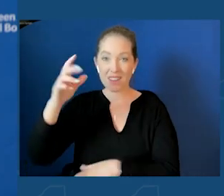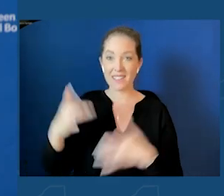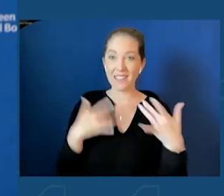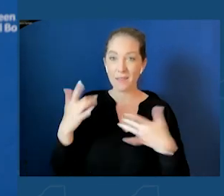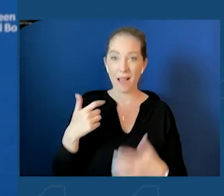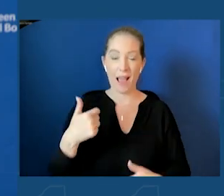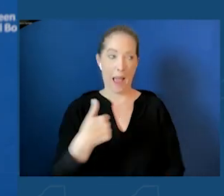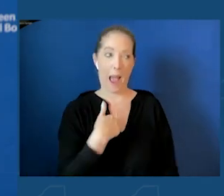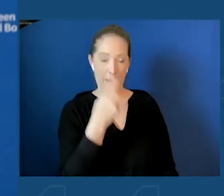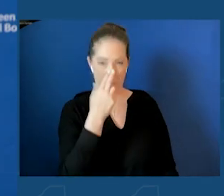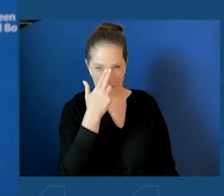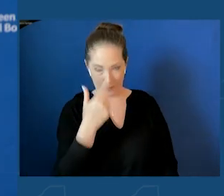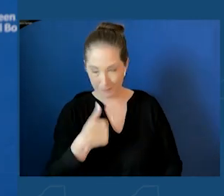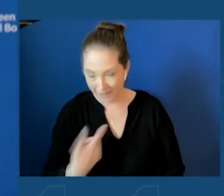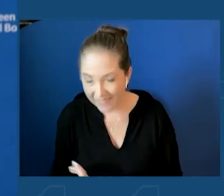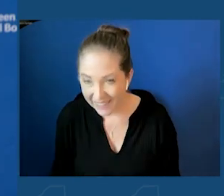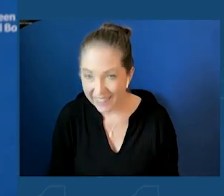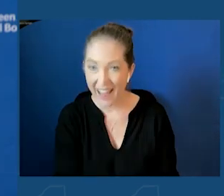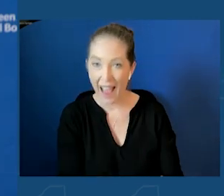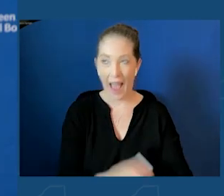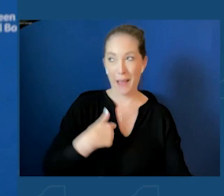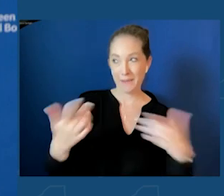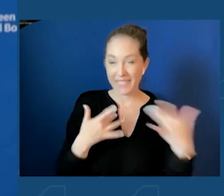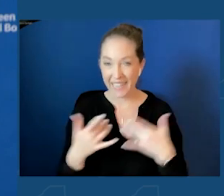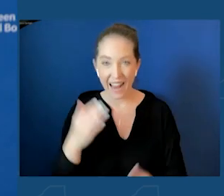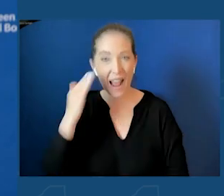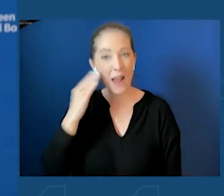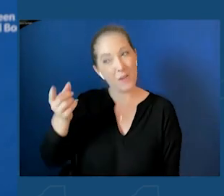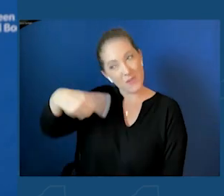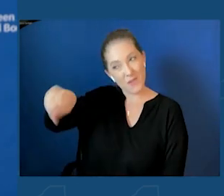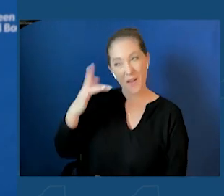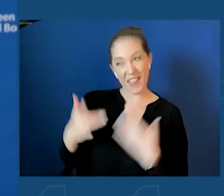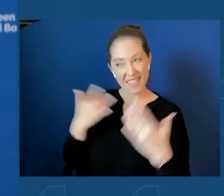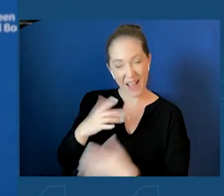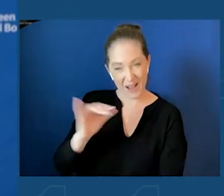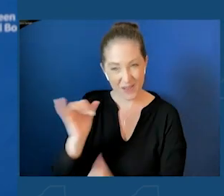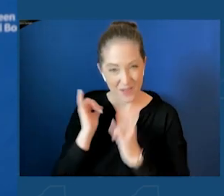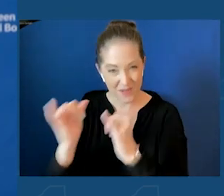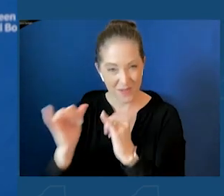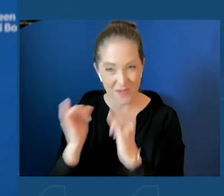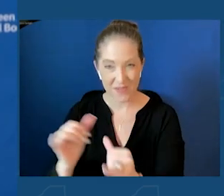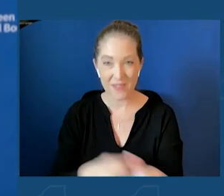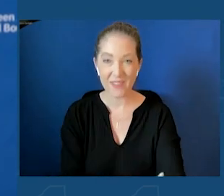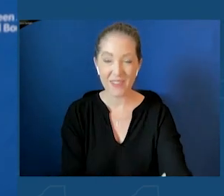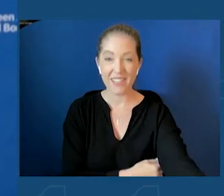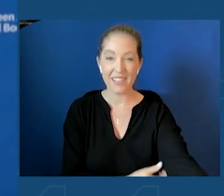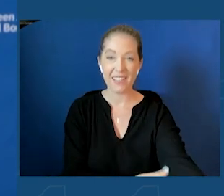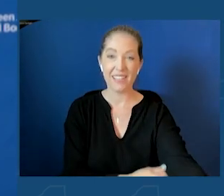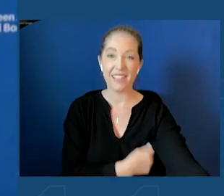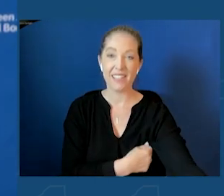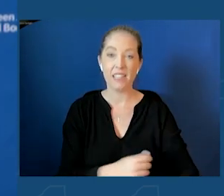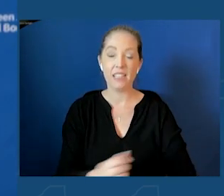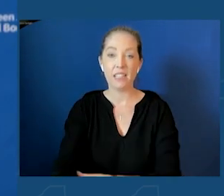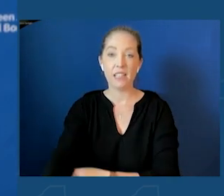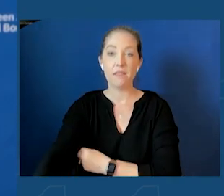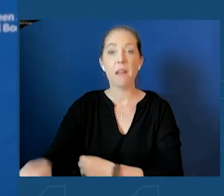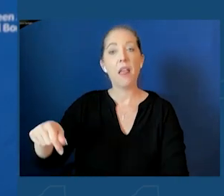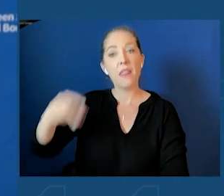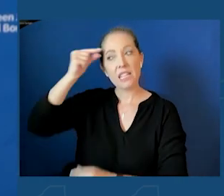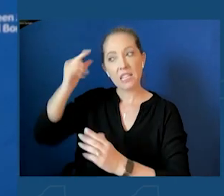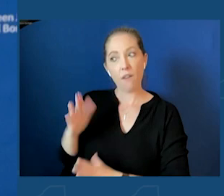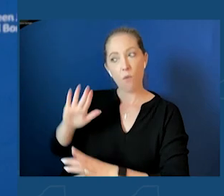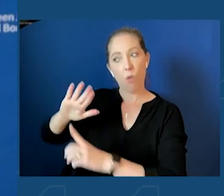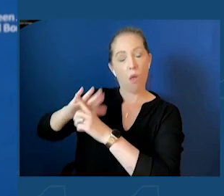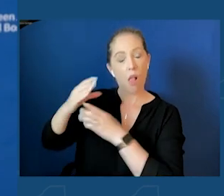but I'm really excited. I know you're excited. This is a unique aspect of this governor's leadership, and I